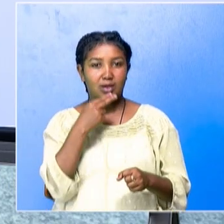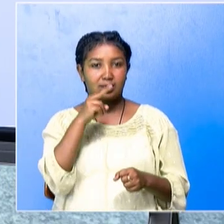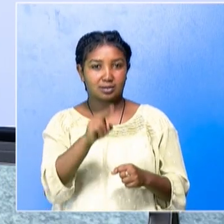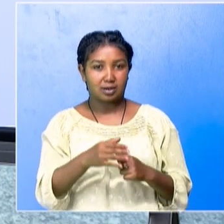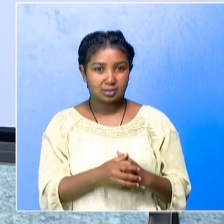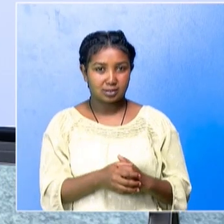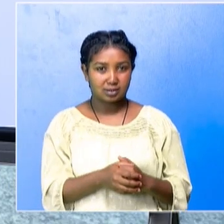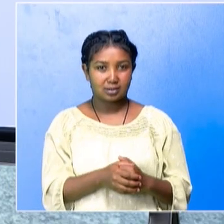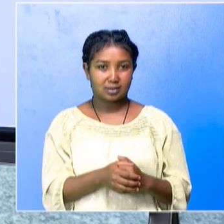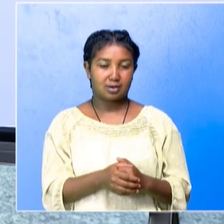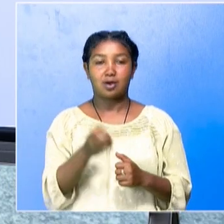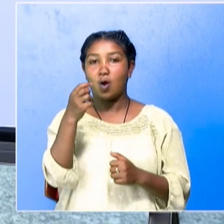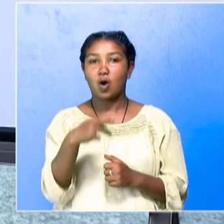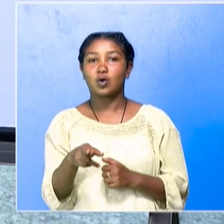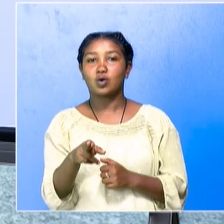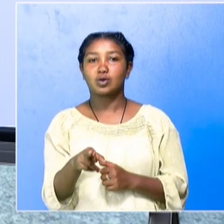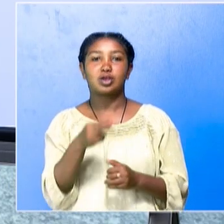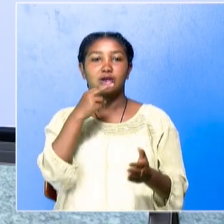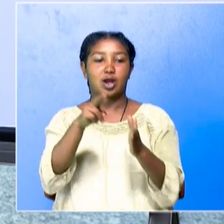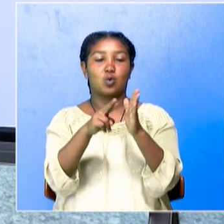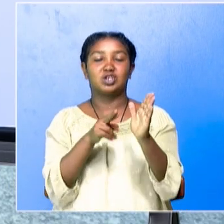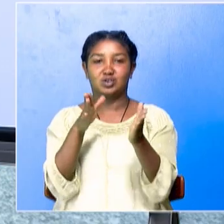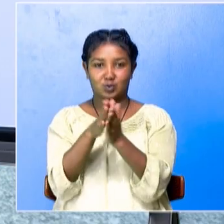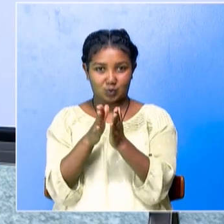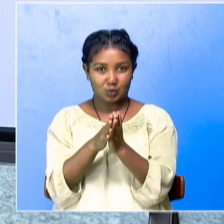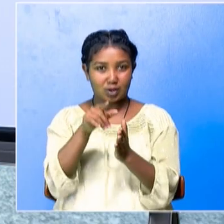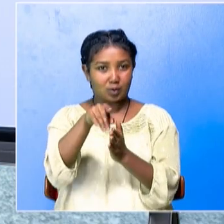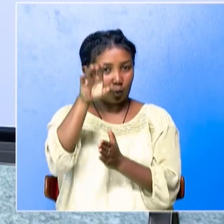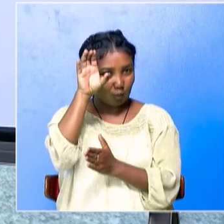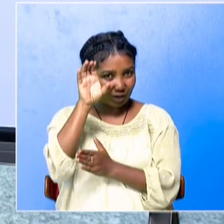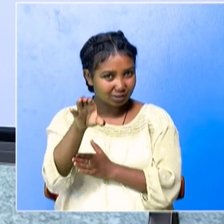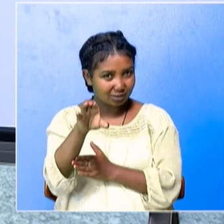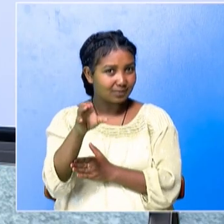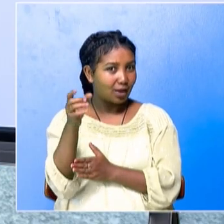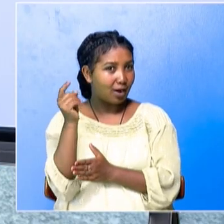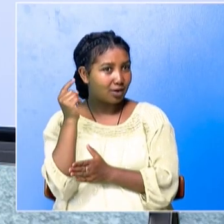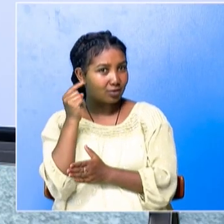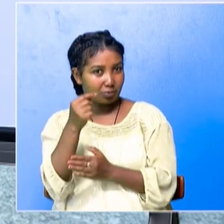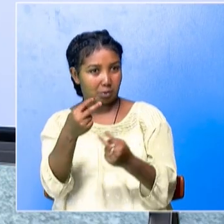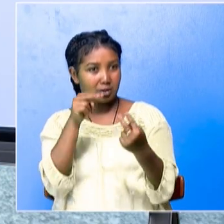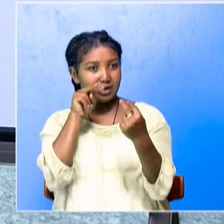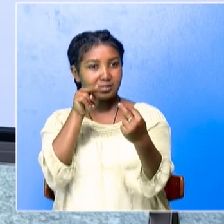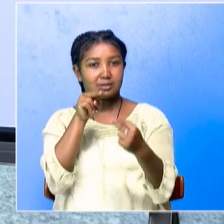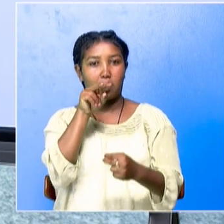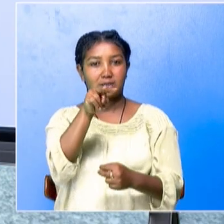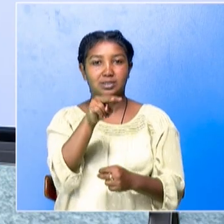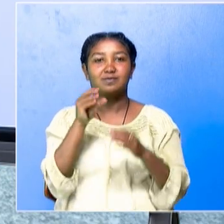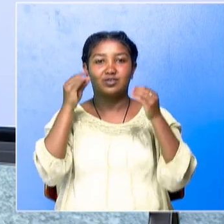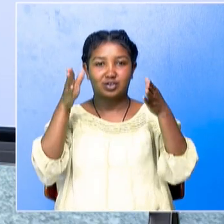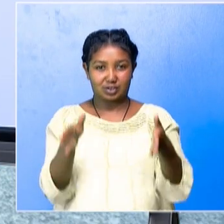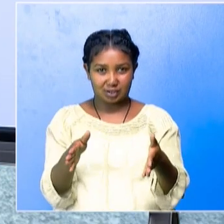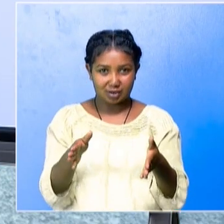instruction, or regulation from your school. You must listen our